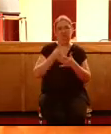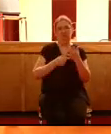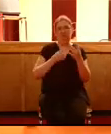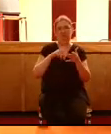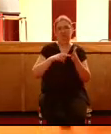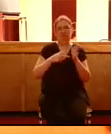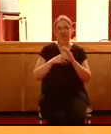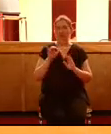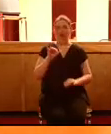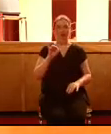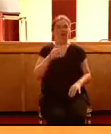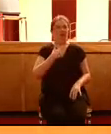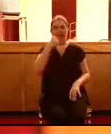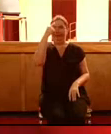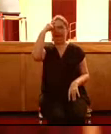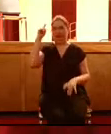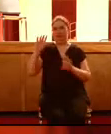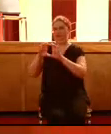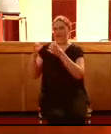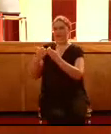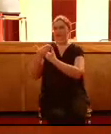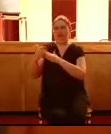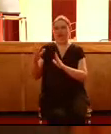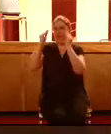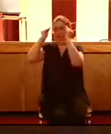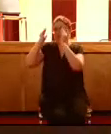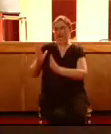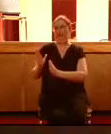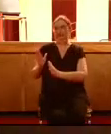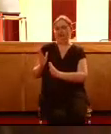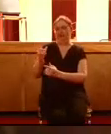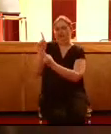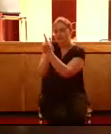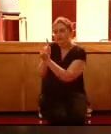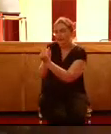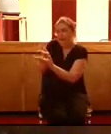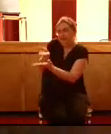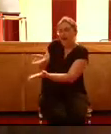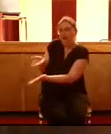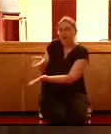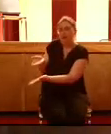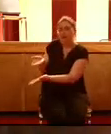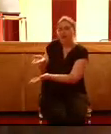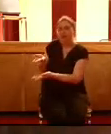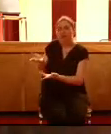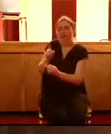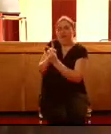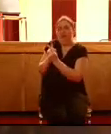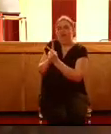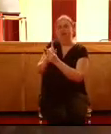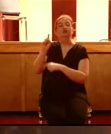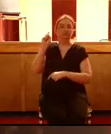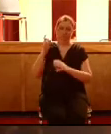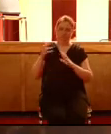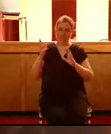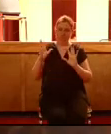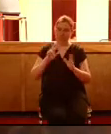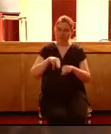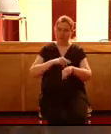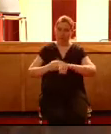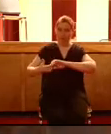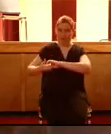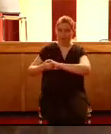Oh, I think the classroom teacher that's right there with them, as far as planning out, there should definitely be collaboration between the two.